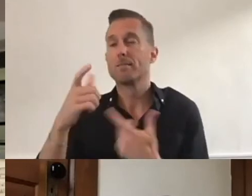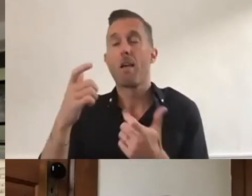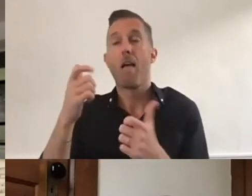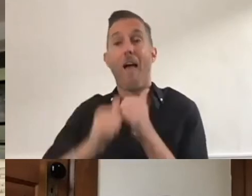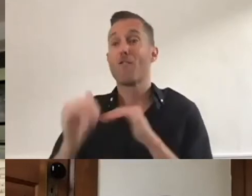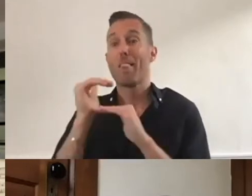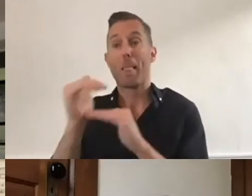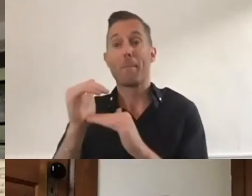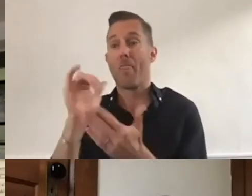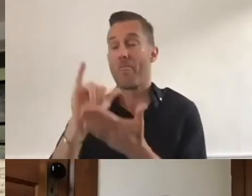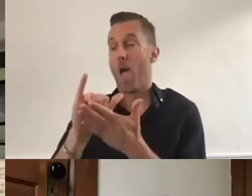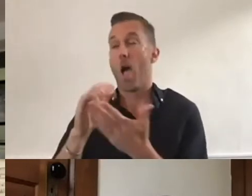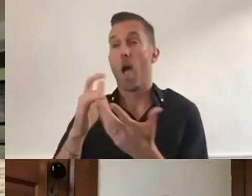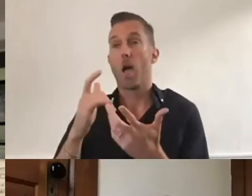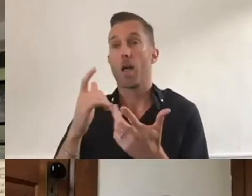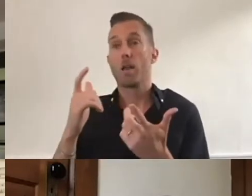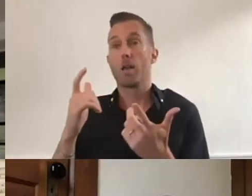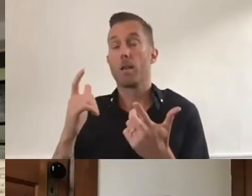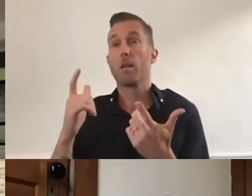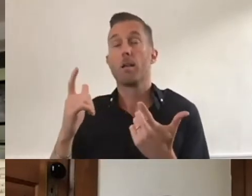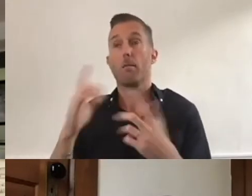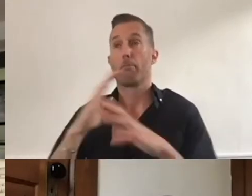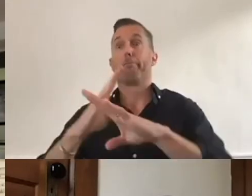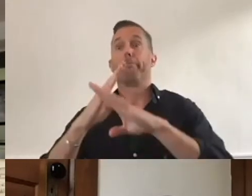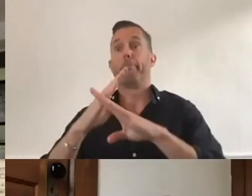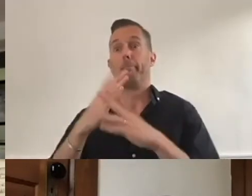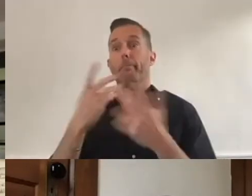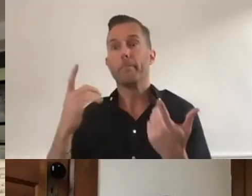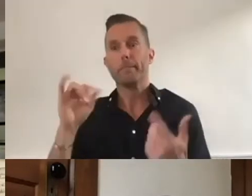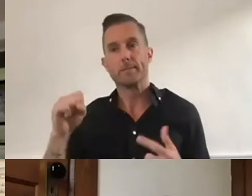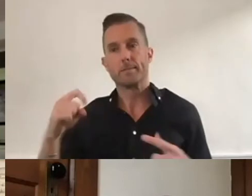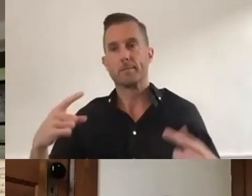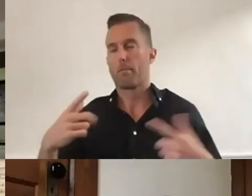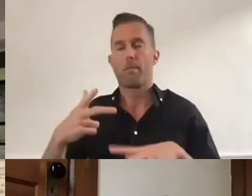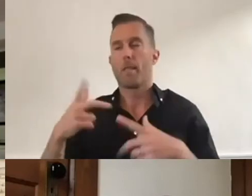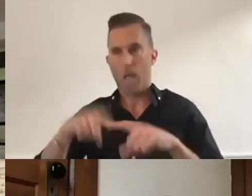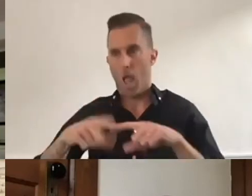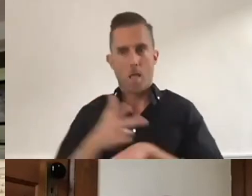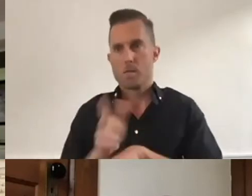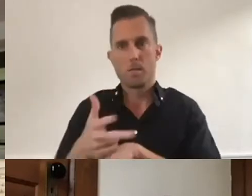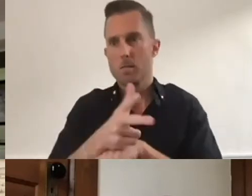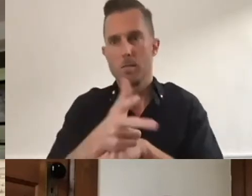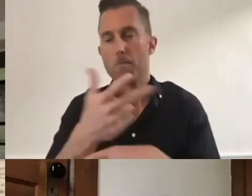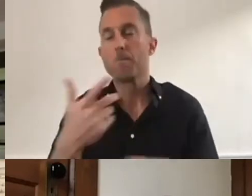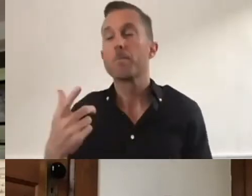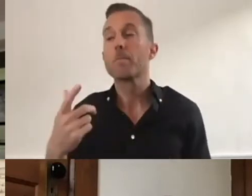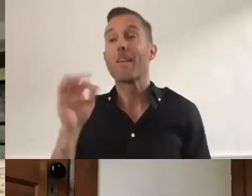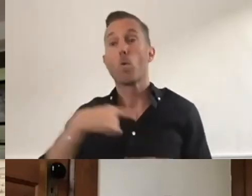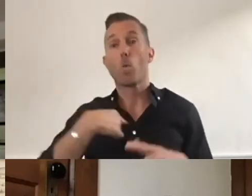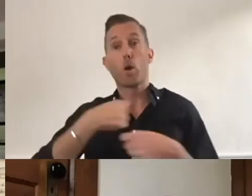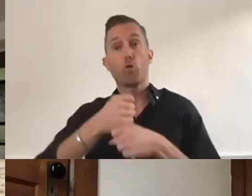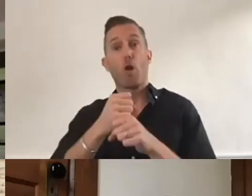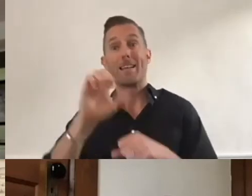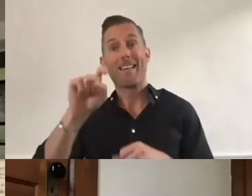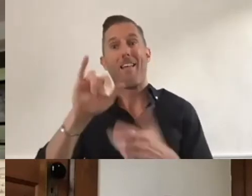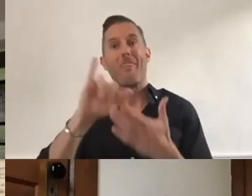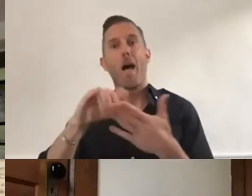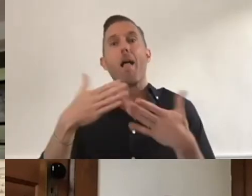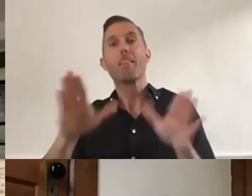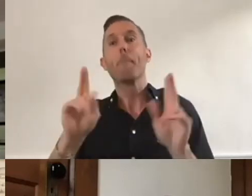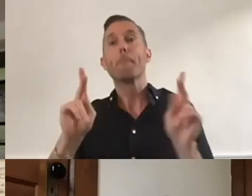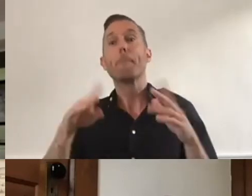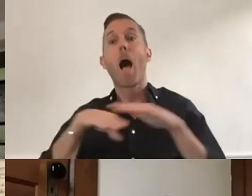been erected to prevent people from being able to do these jobs. If we create sets that allow people access, then it becomes irrelevant.